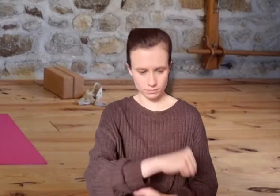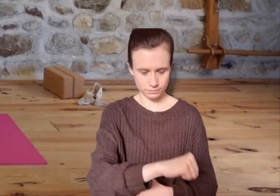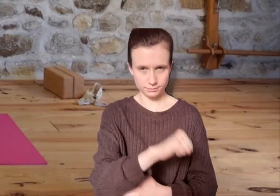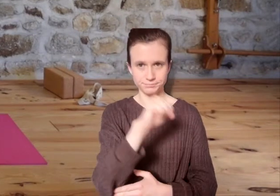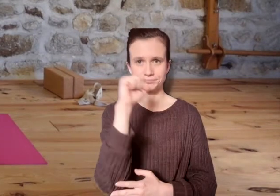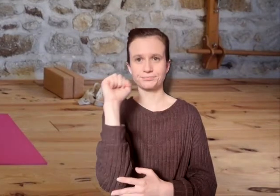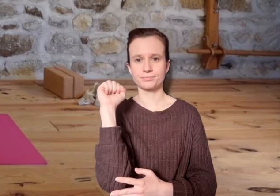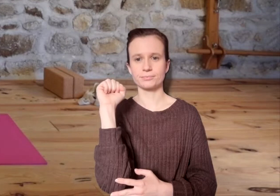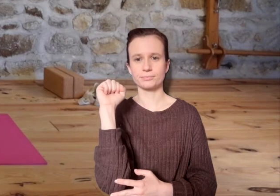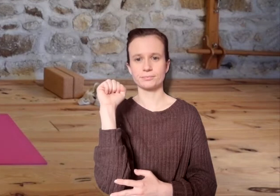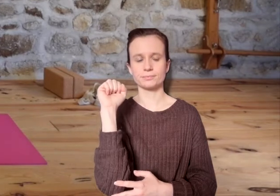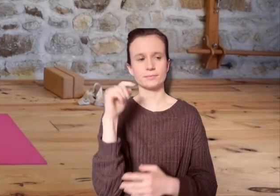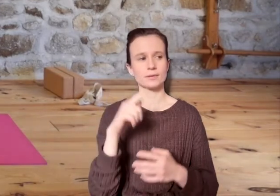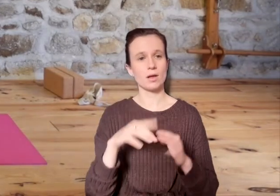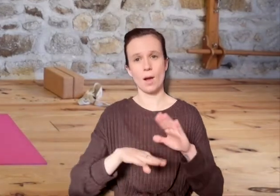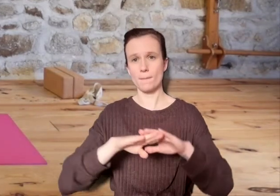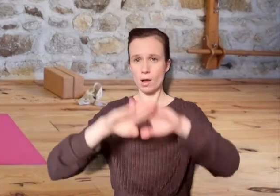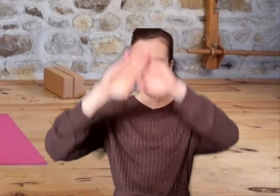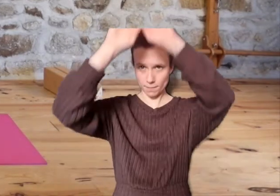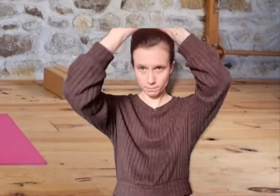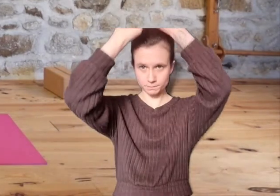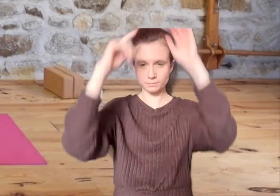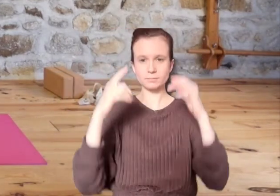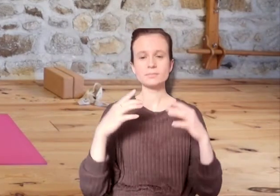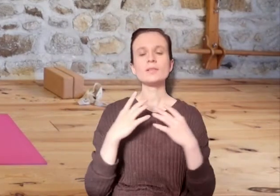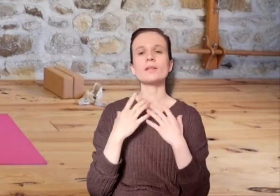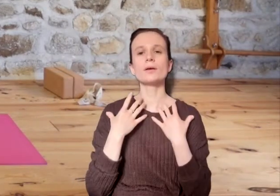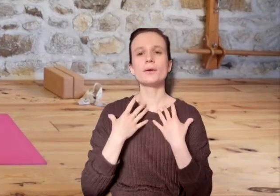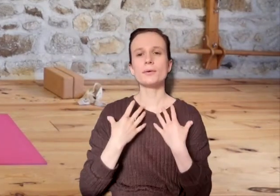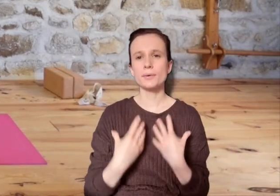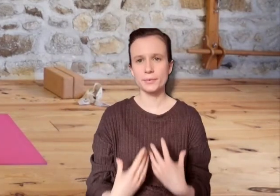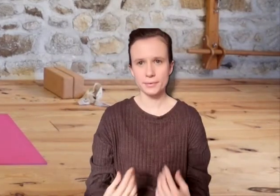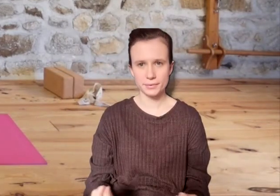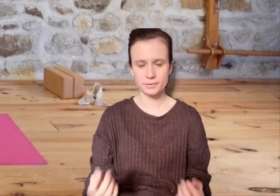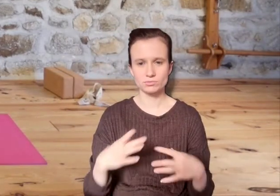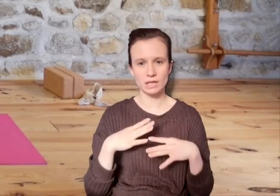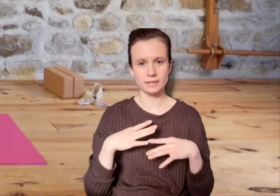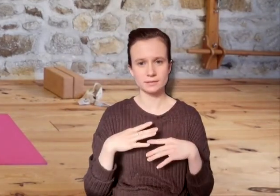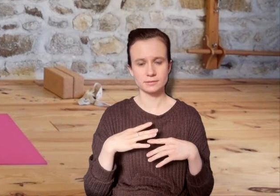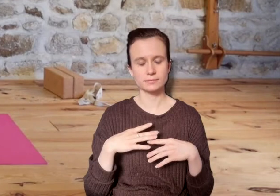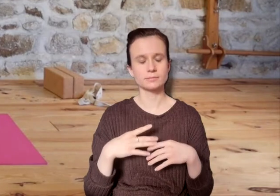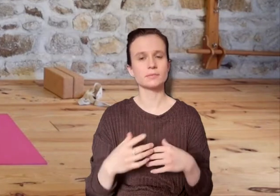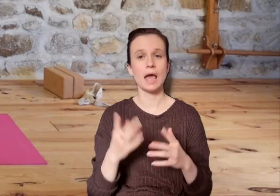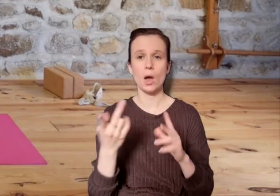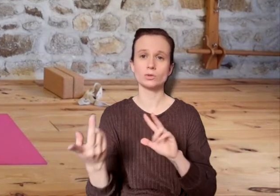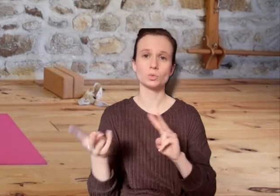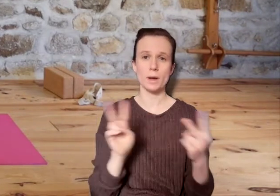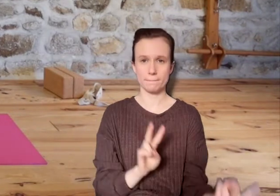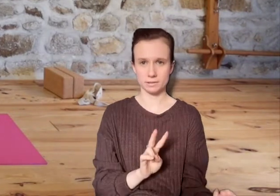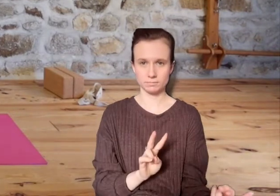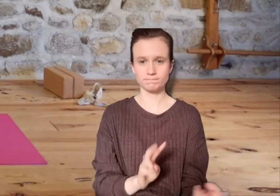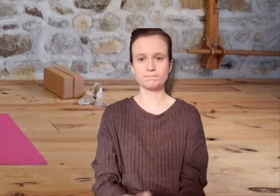And from there, we're going to lift the head and chest, bring the arms back up to the ceiling, and relax.